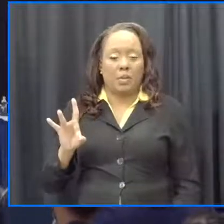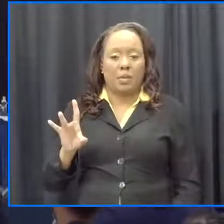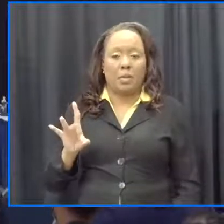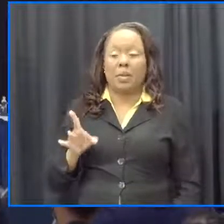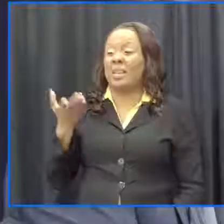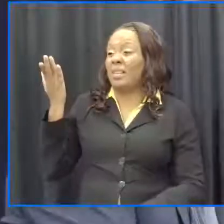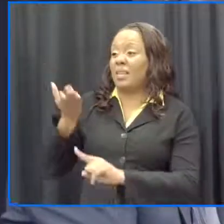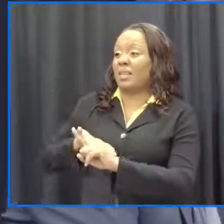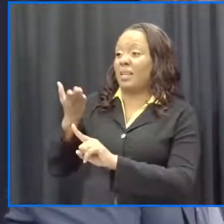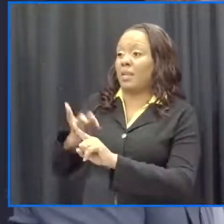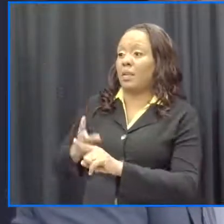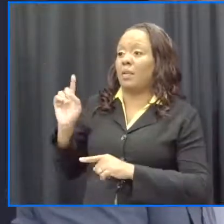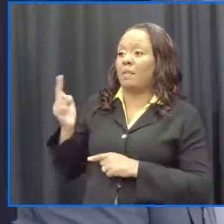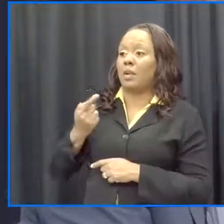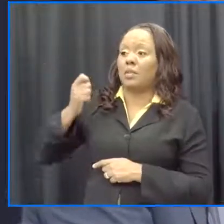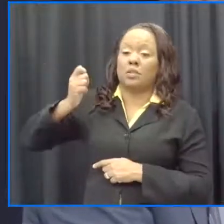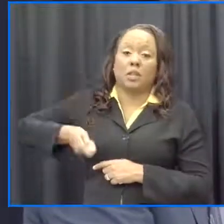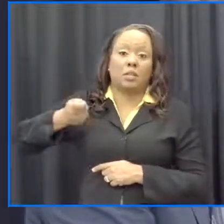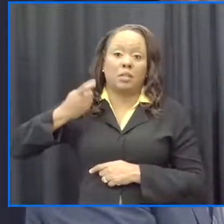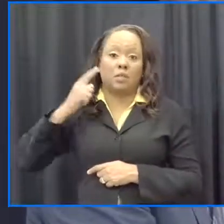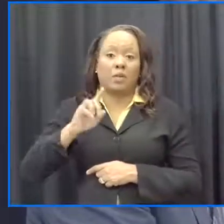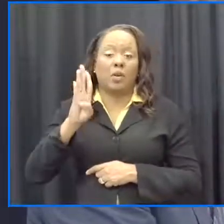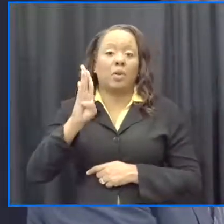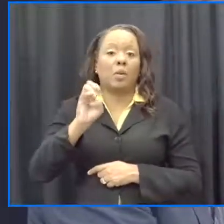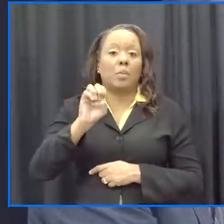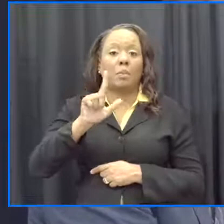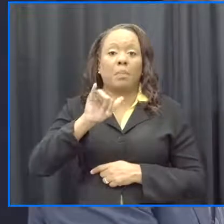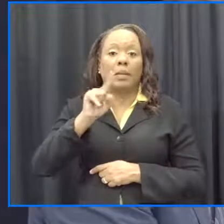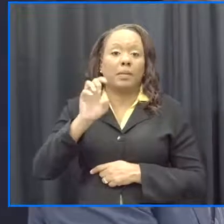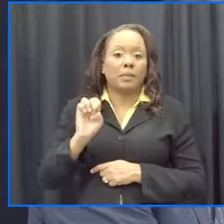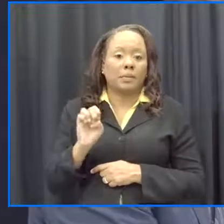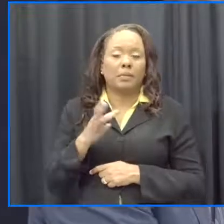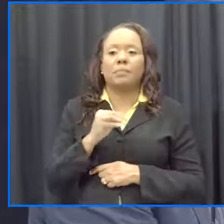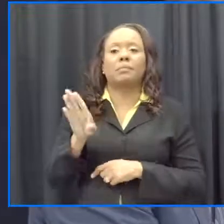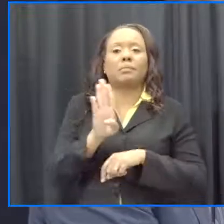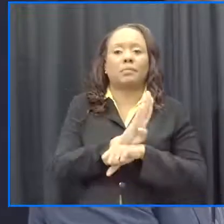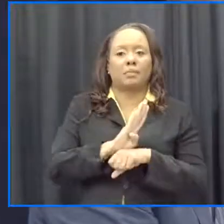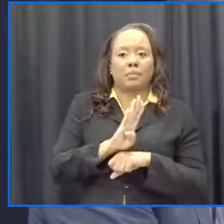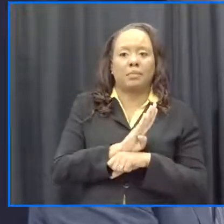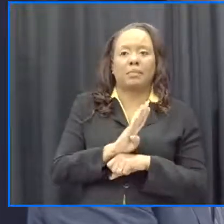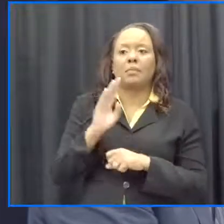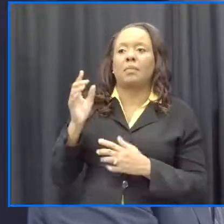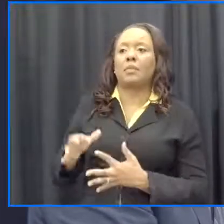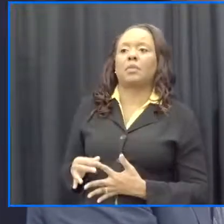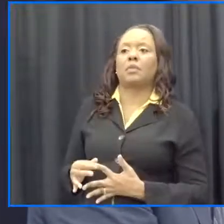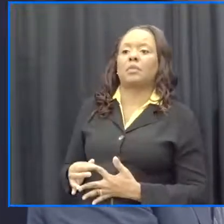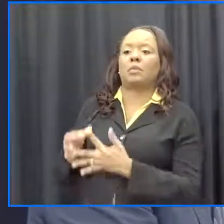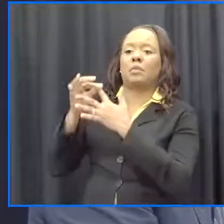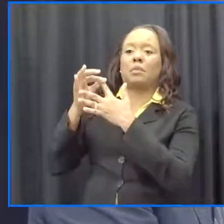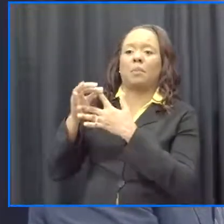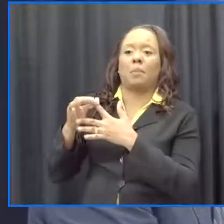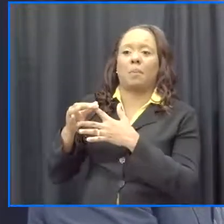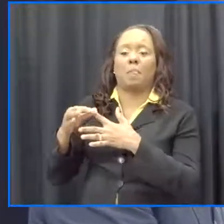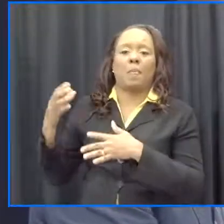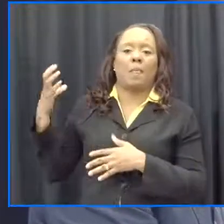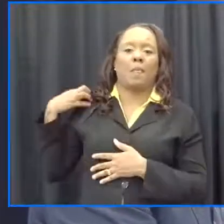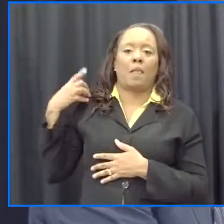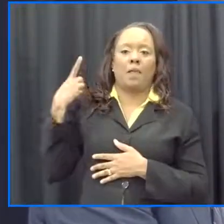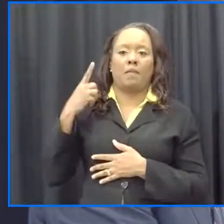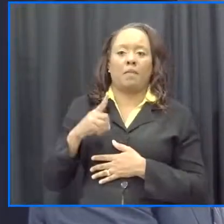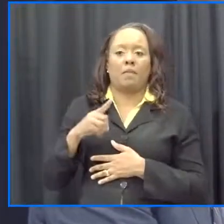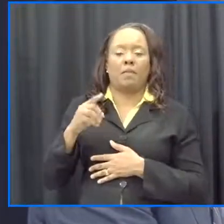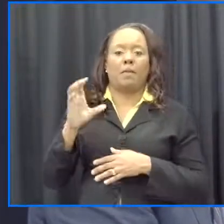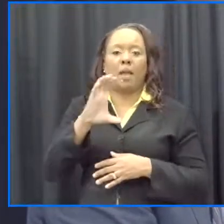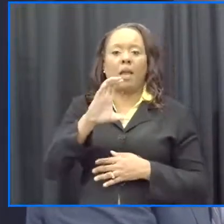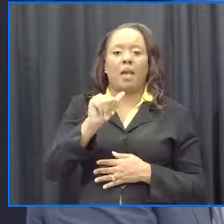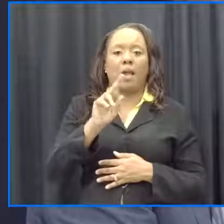as a first instance judge both in Belize and Barbados. He was appointed chairman of the CARICOM